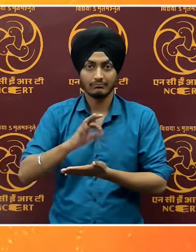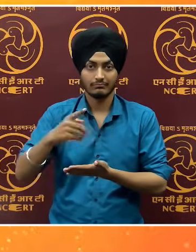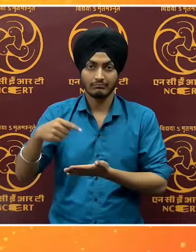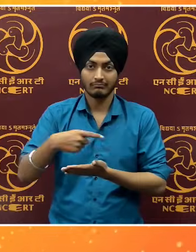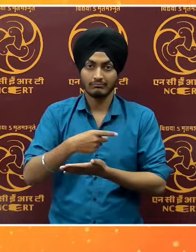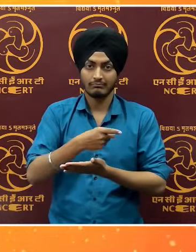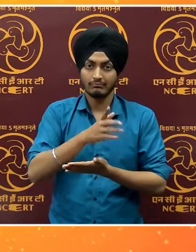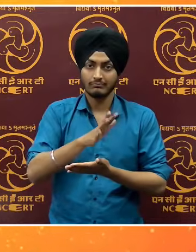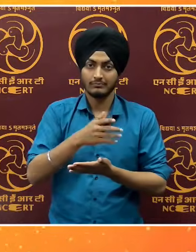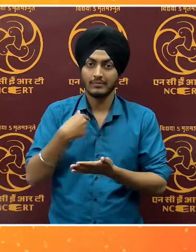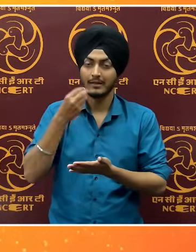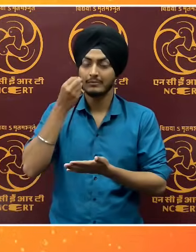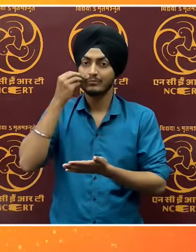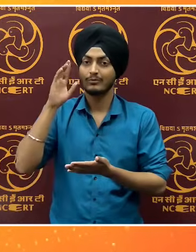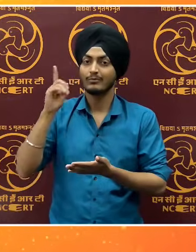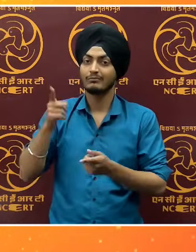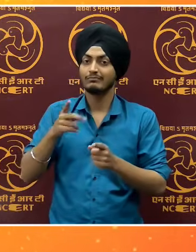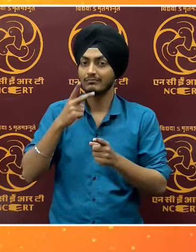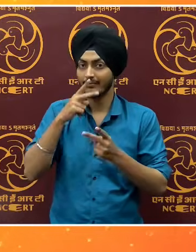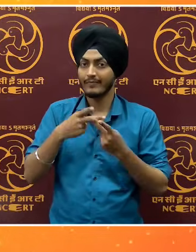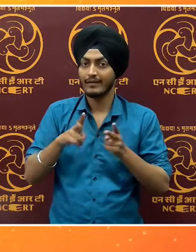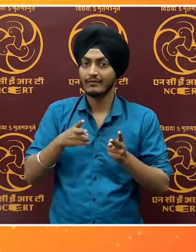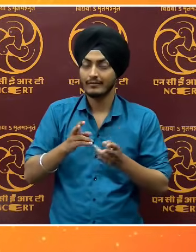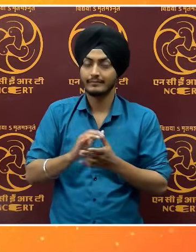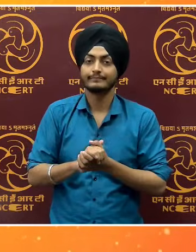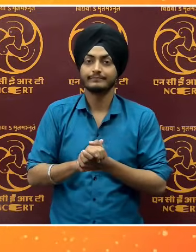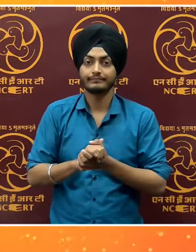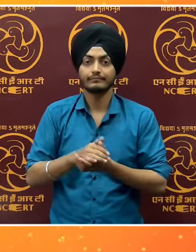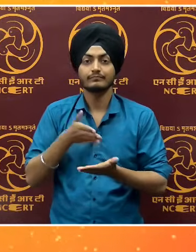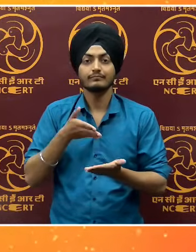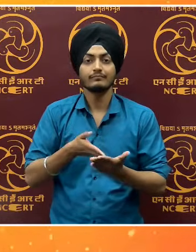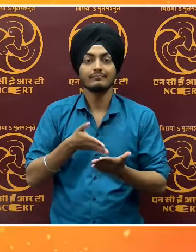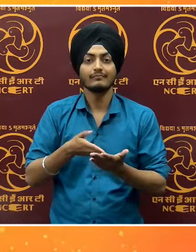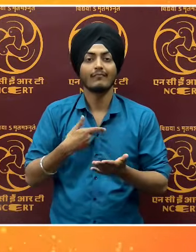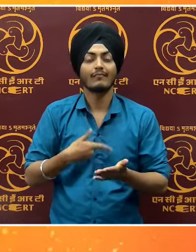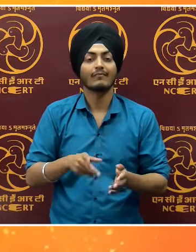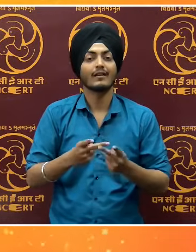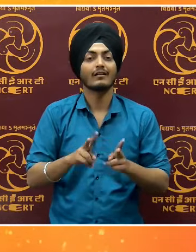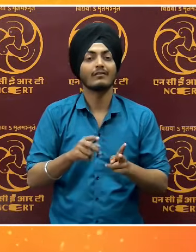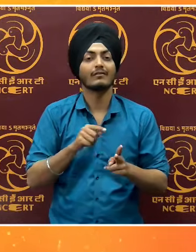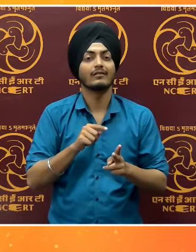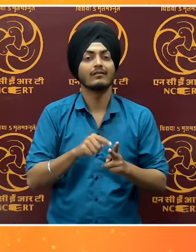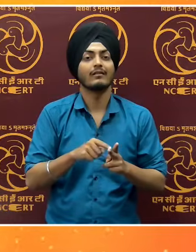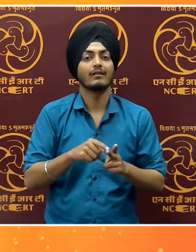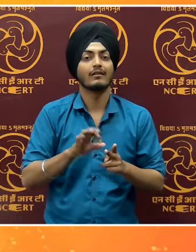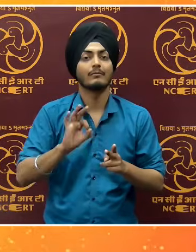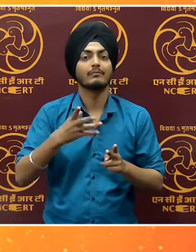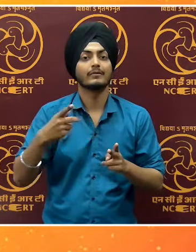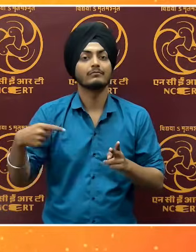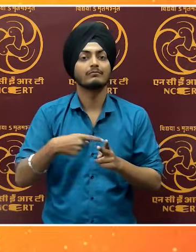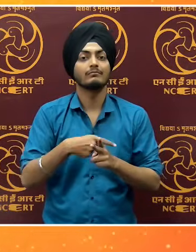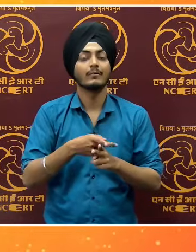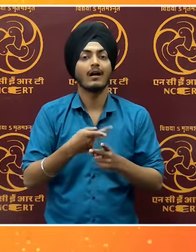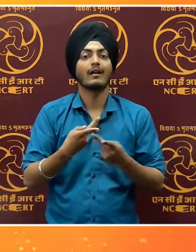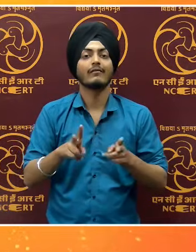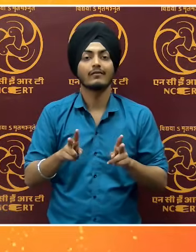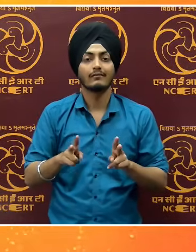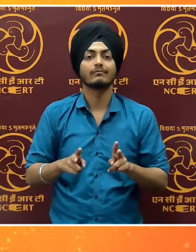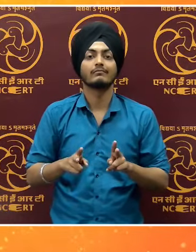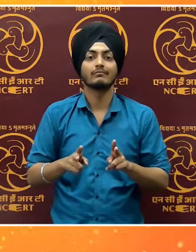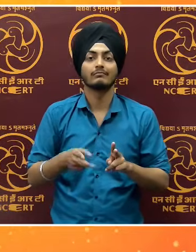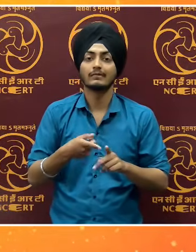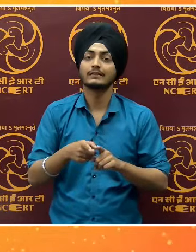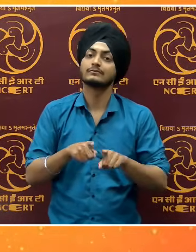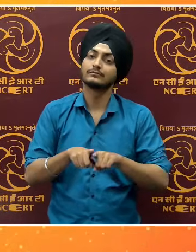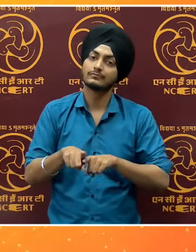same current of the previous one. Here it is different, current is different. In the similar